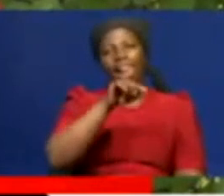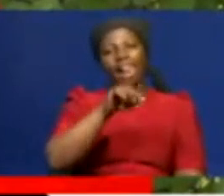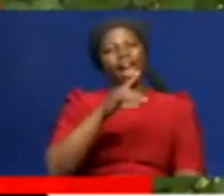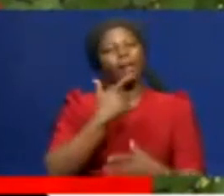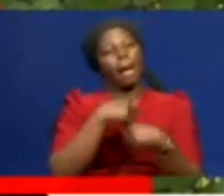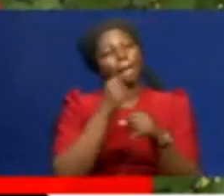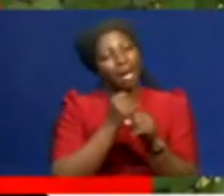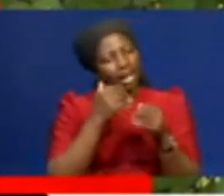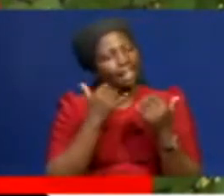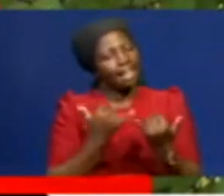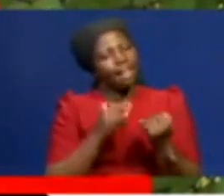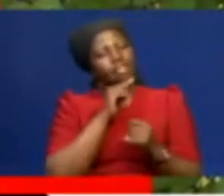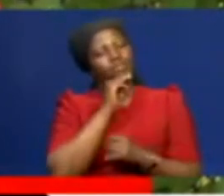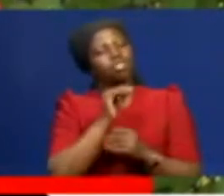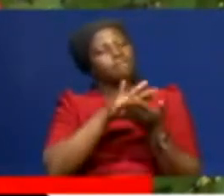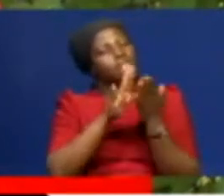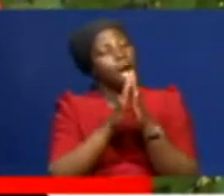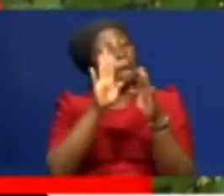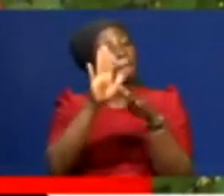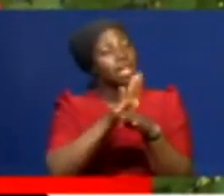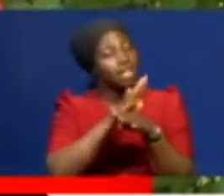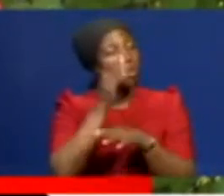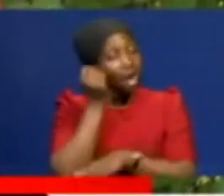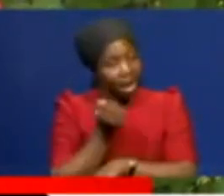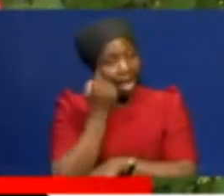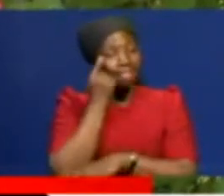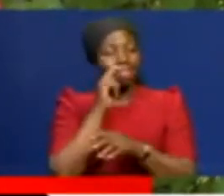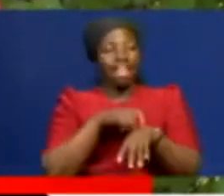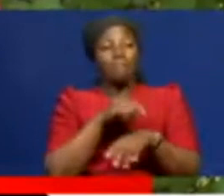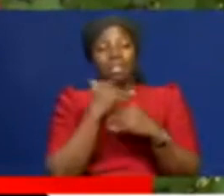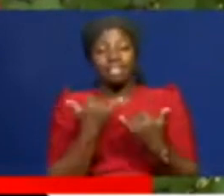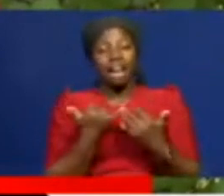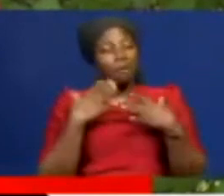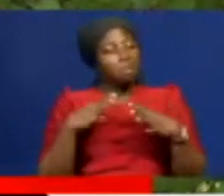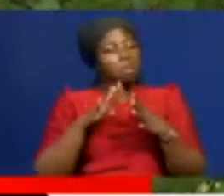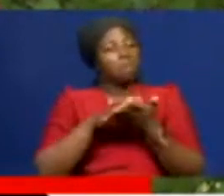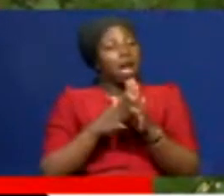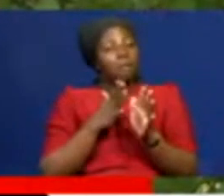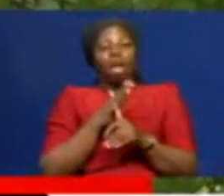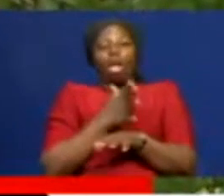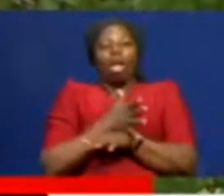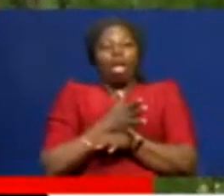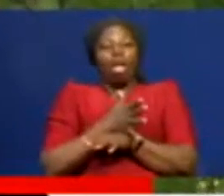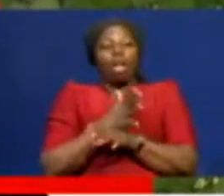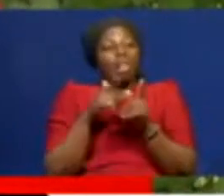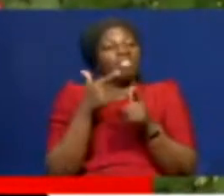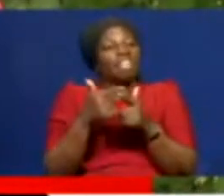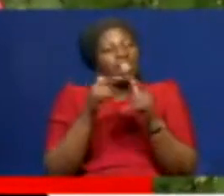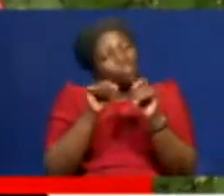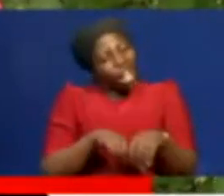busy. Mm-hmm. You understand? See, these young people, when they get idle, mm-hmm. and if I can get back to the Bible, it